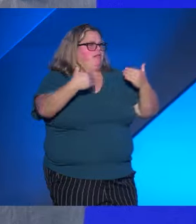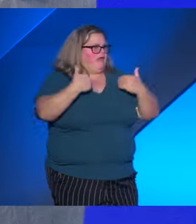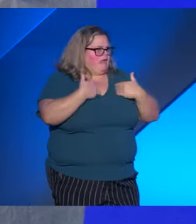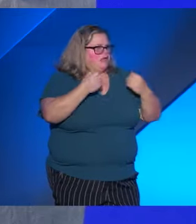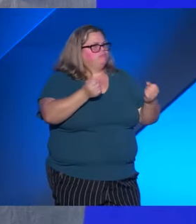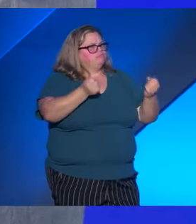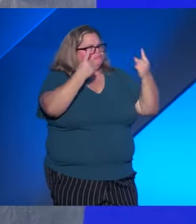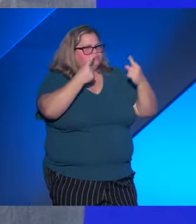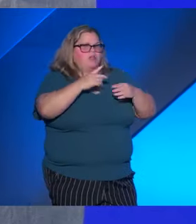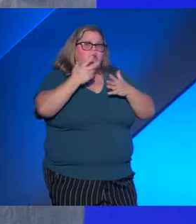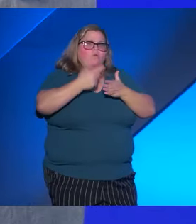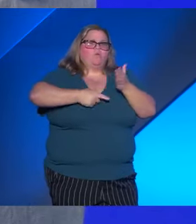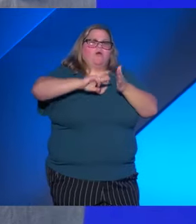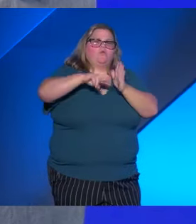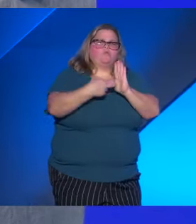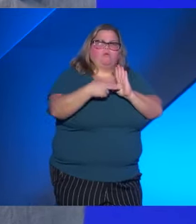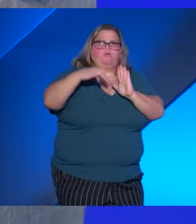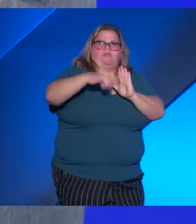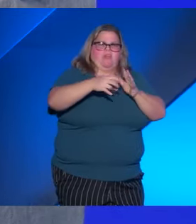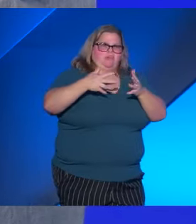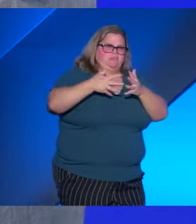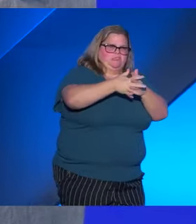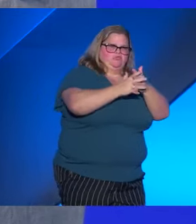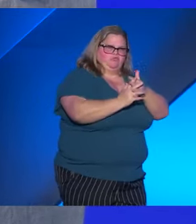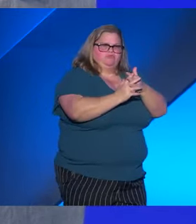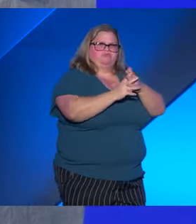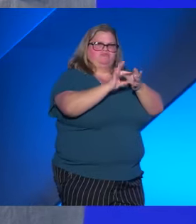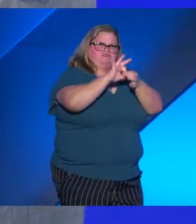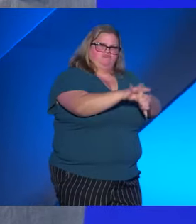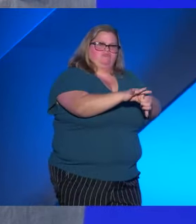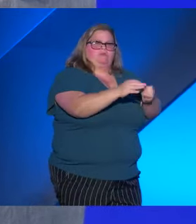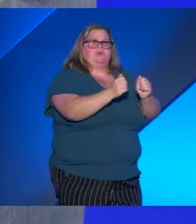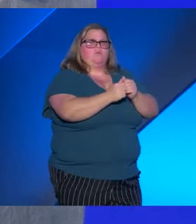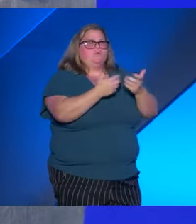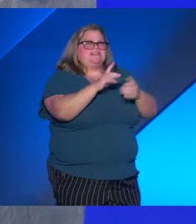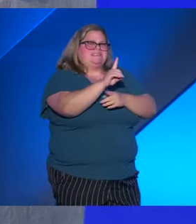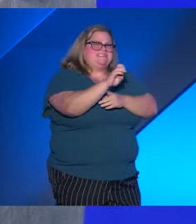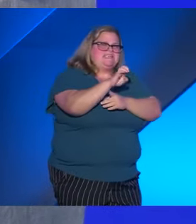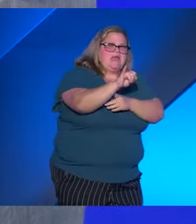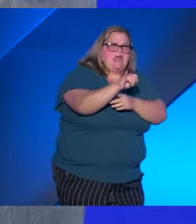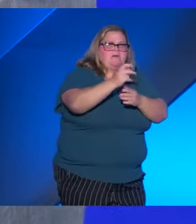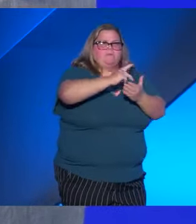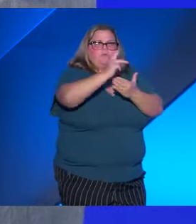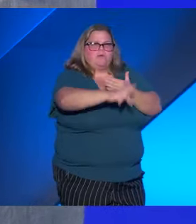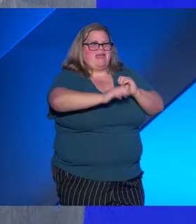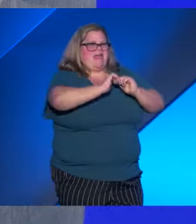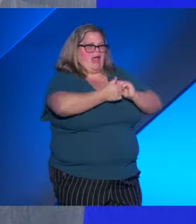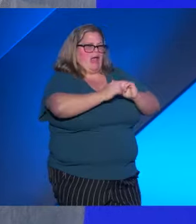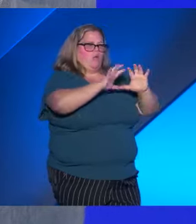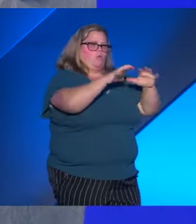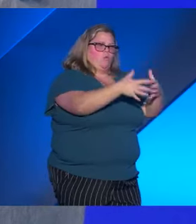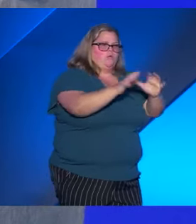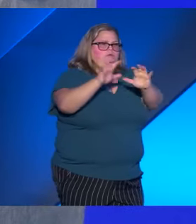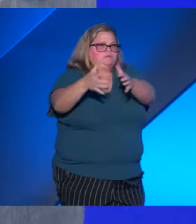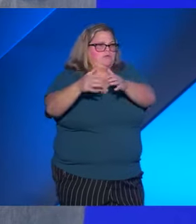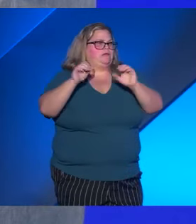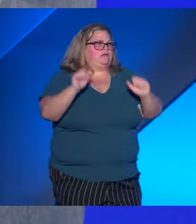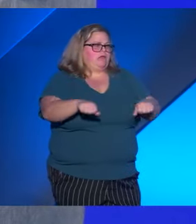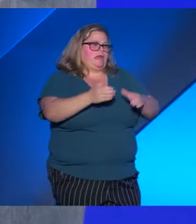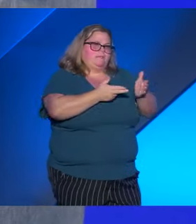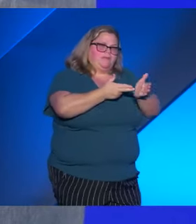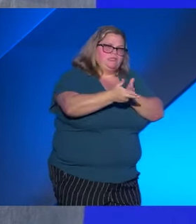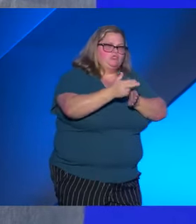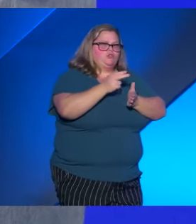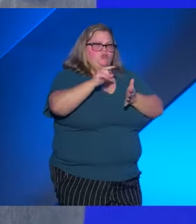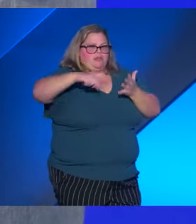role does intersectionality have in creating DEI programs, and how can organizations make sure that they're